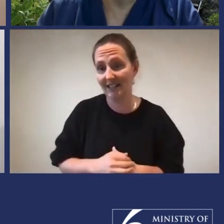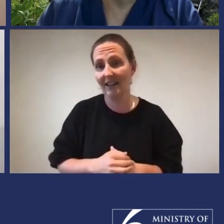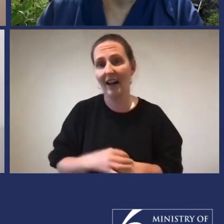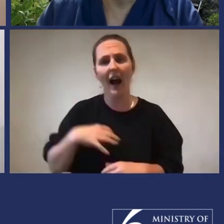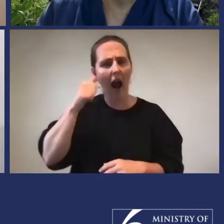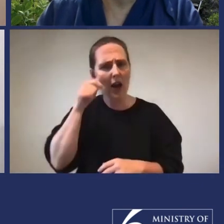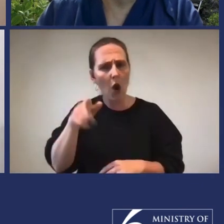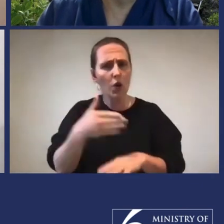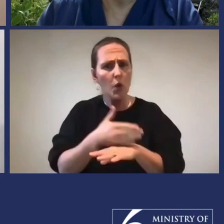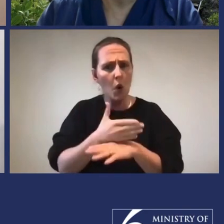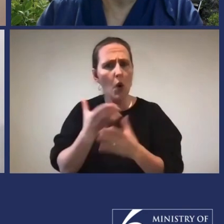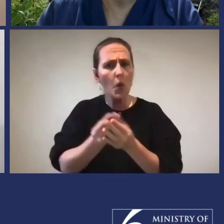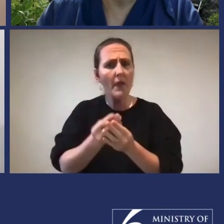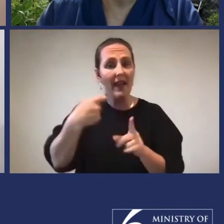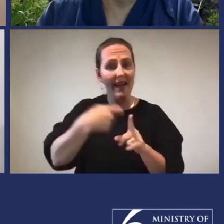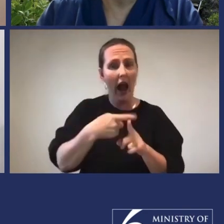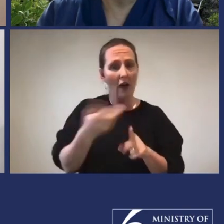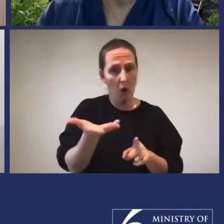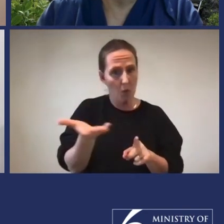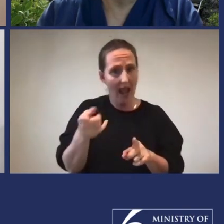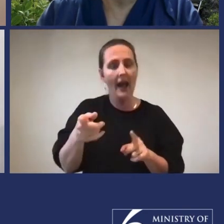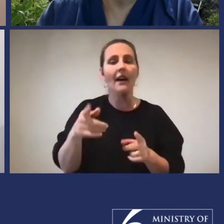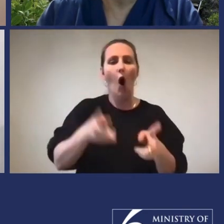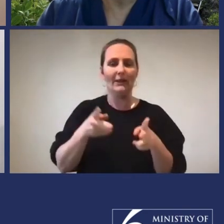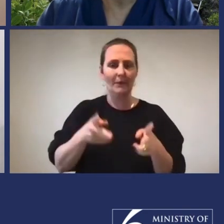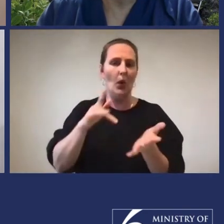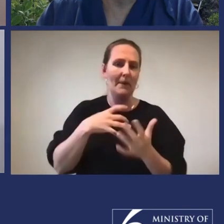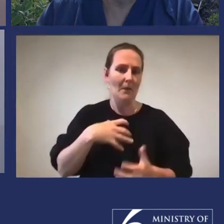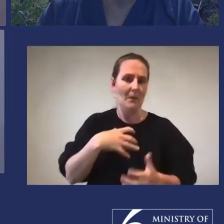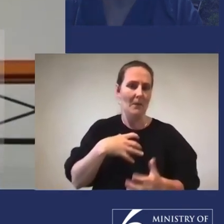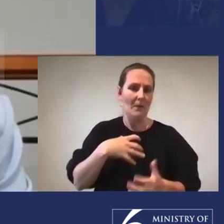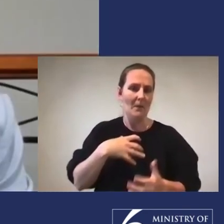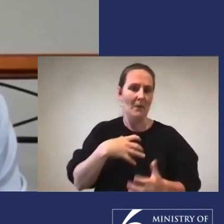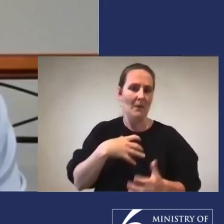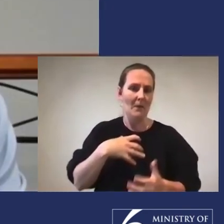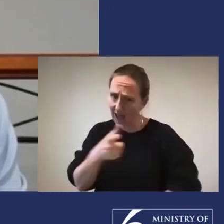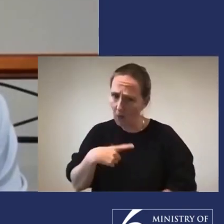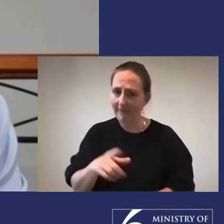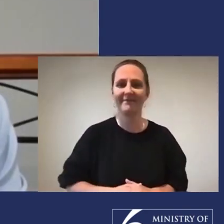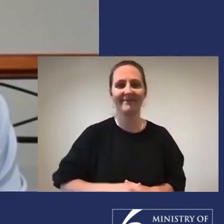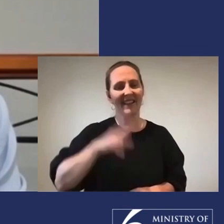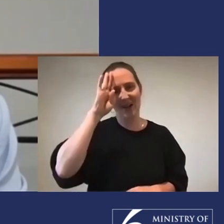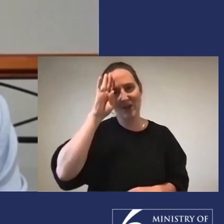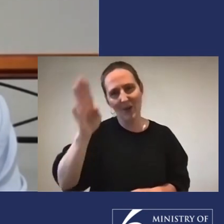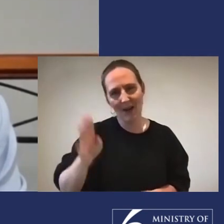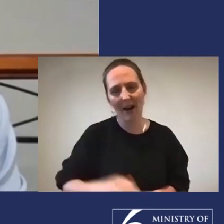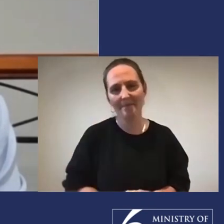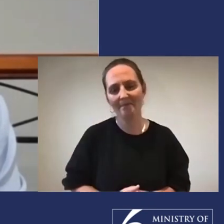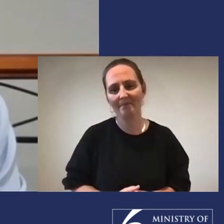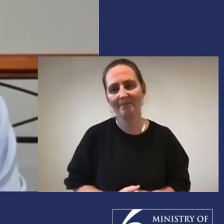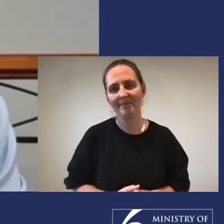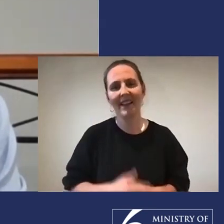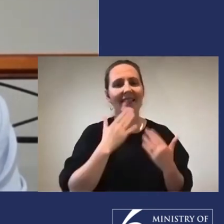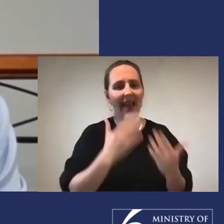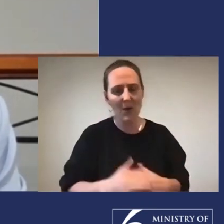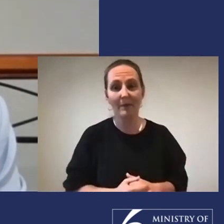Chris, why did you want to get vaccinated? Kia ora, thank you for that. I think for me, the same as what